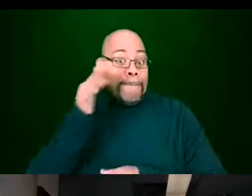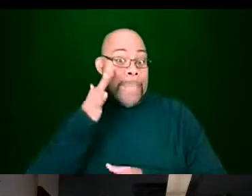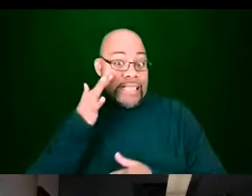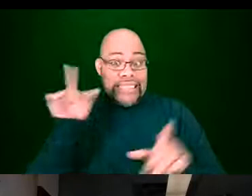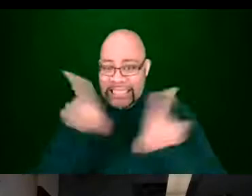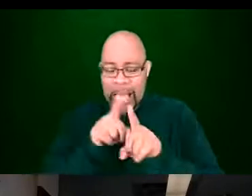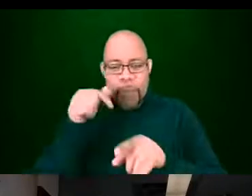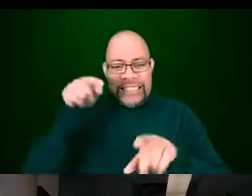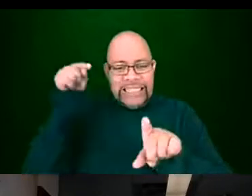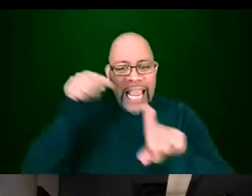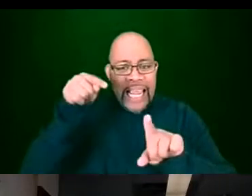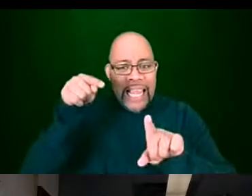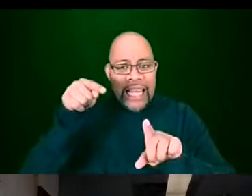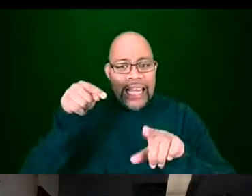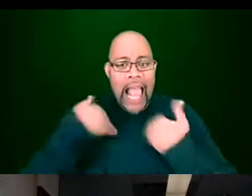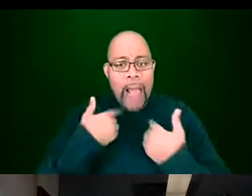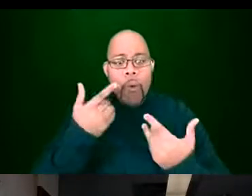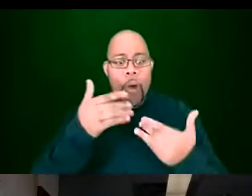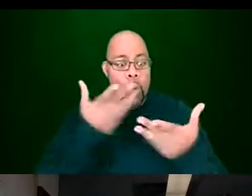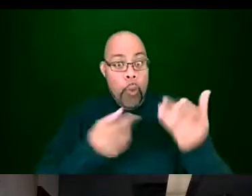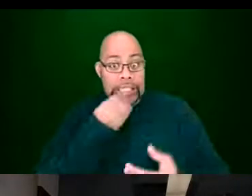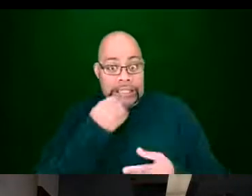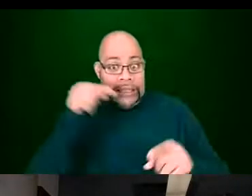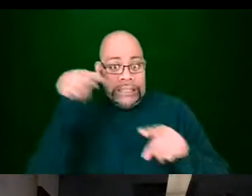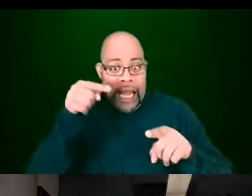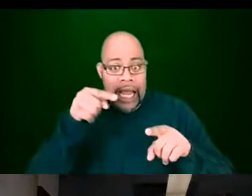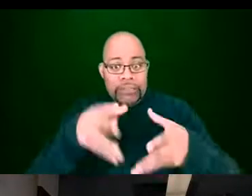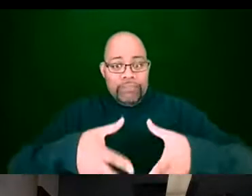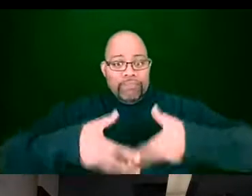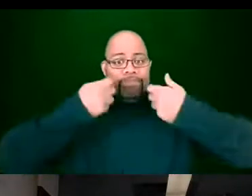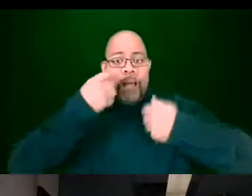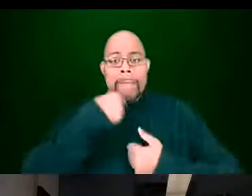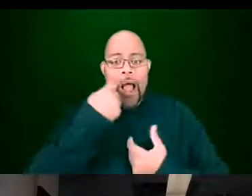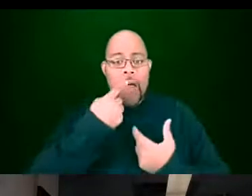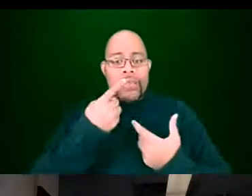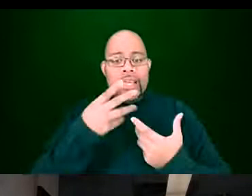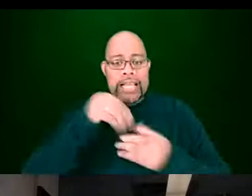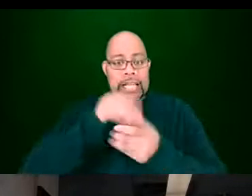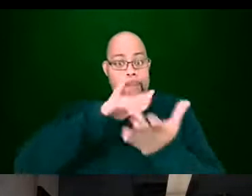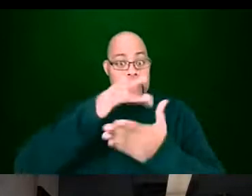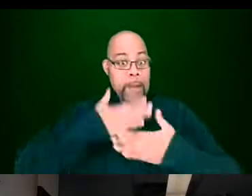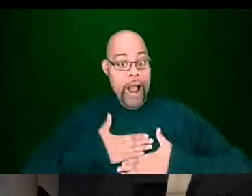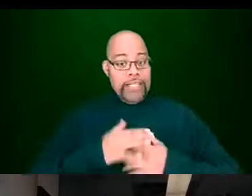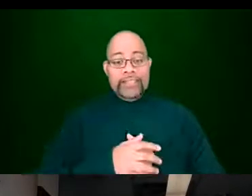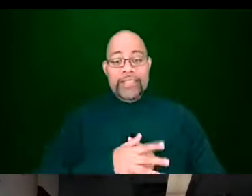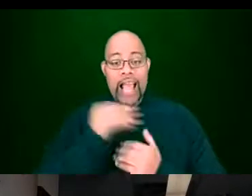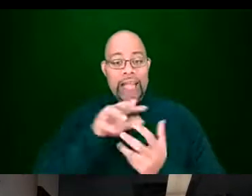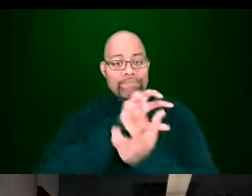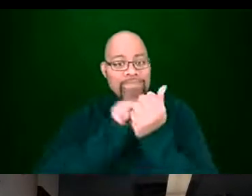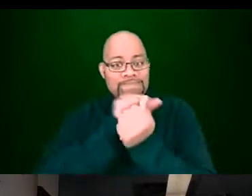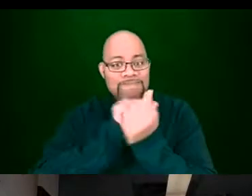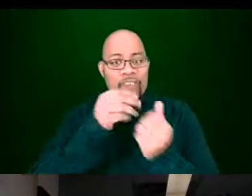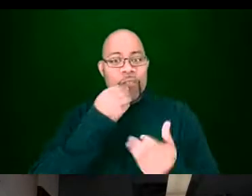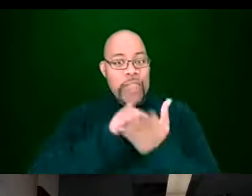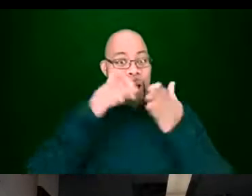they'll sting their prey or the food they want to eat, and they'll just take it into their mouth, which is in the center of their body, and eat their food that way.